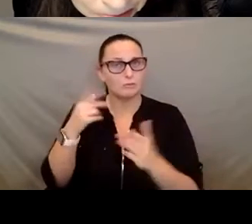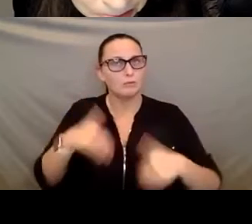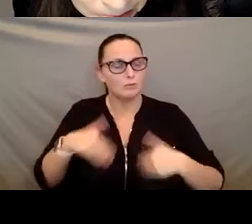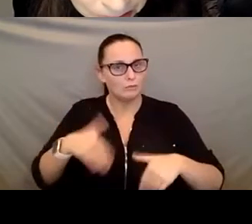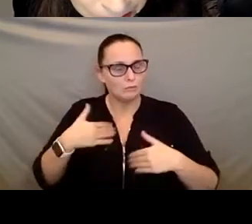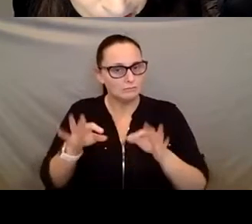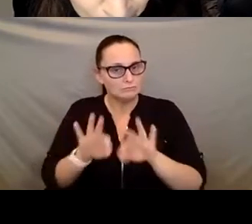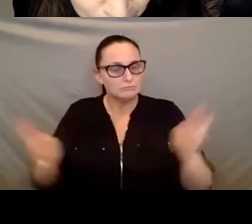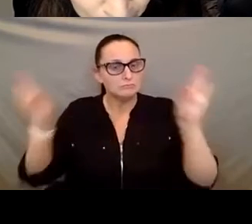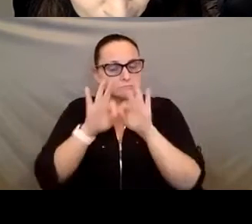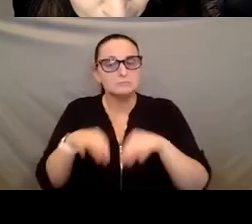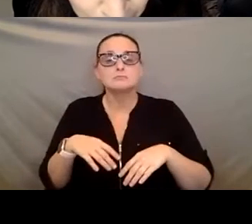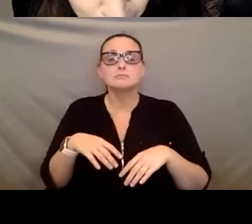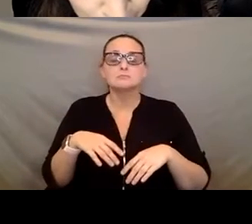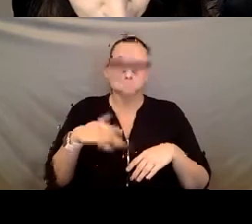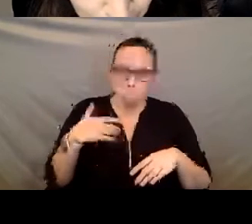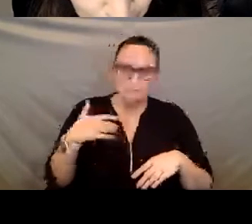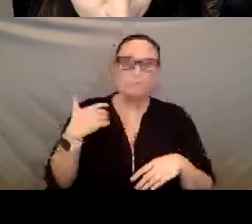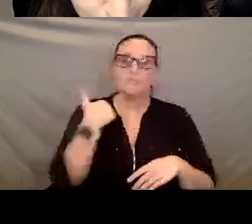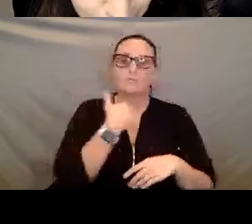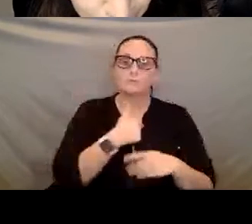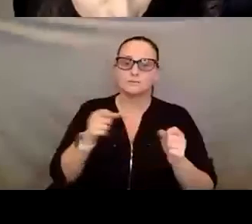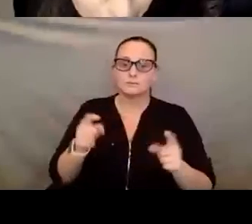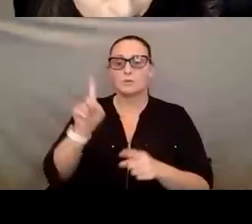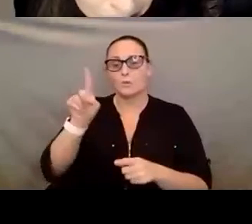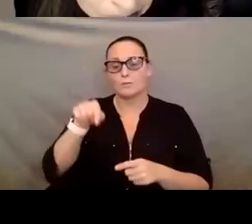significant. So we spent $1.3